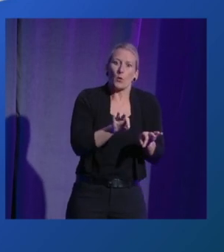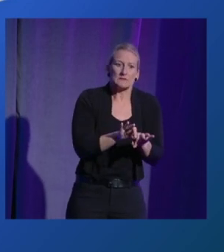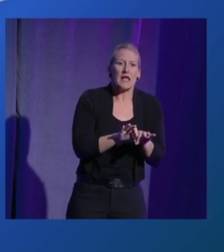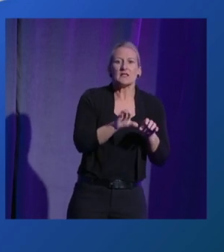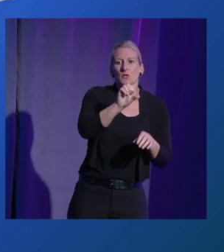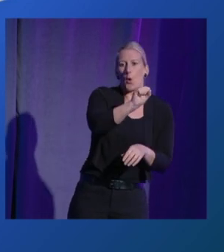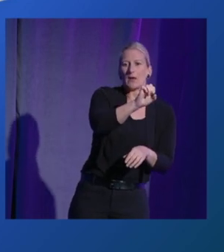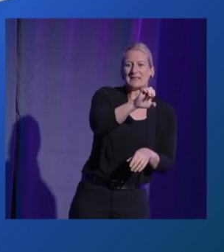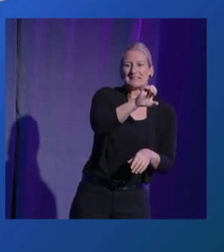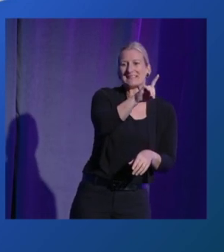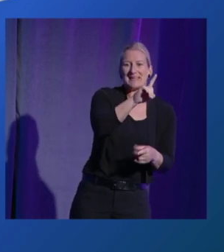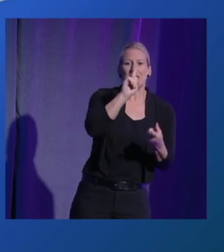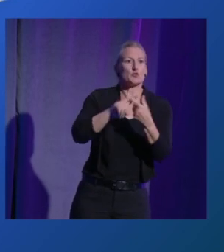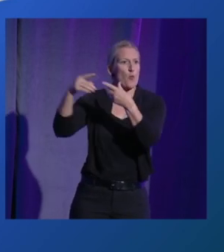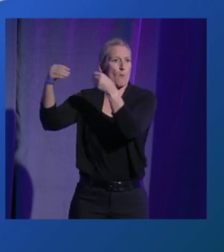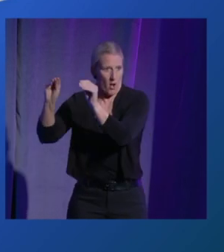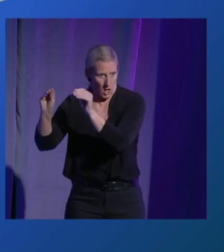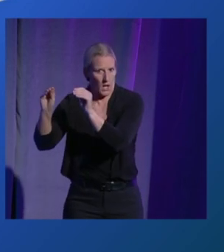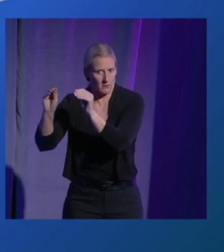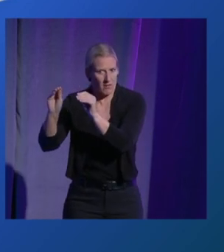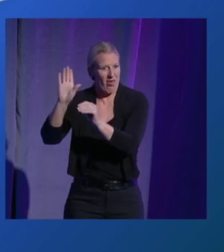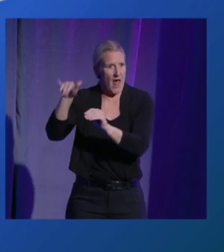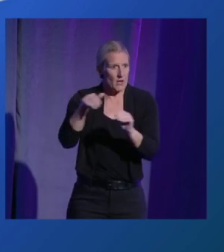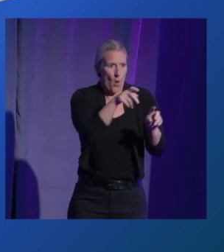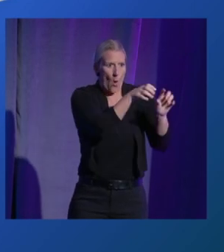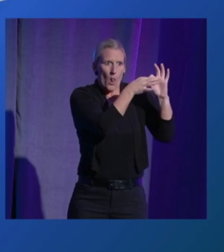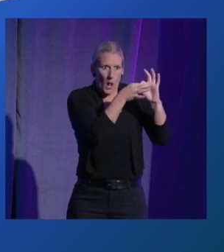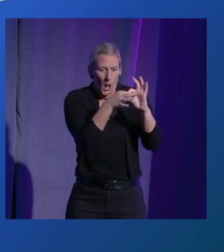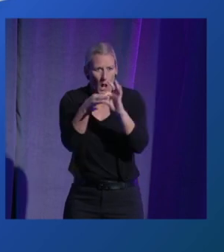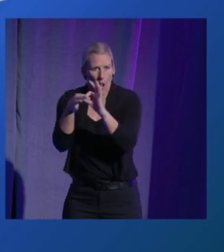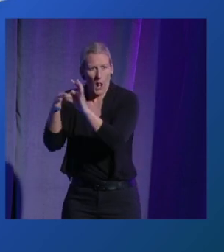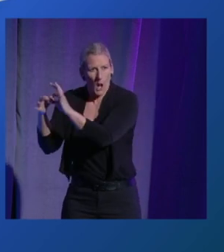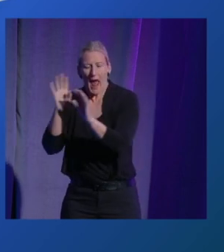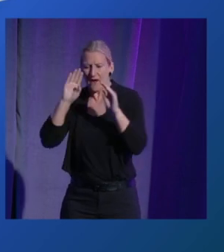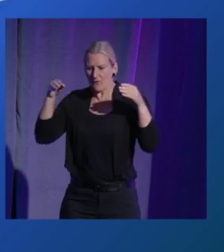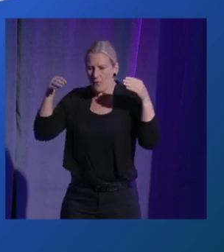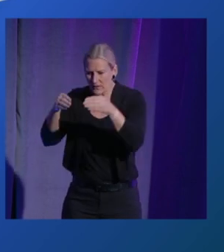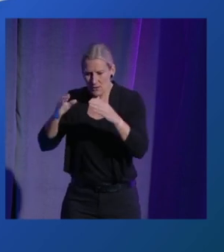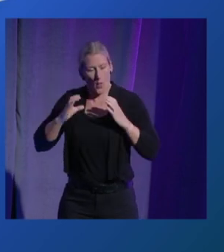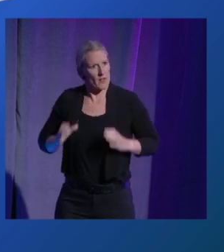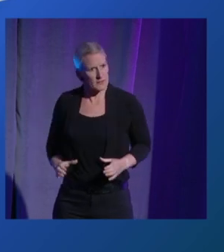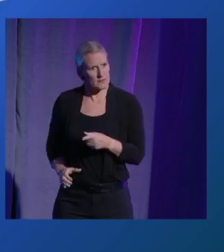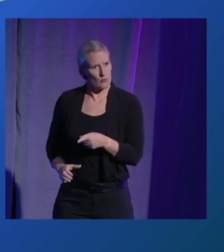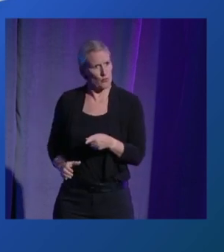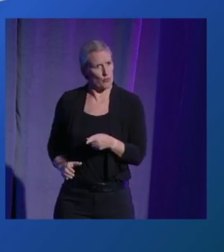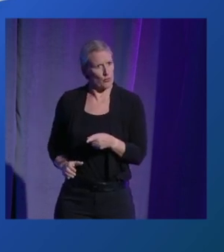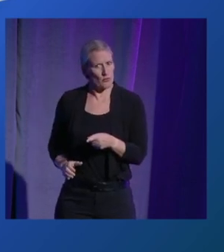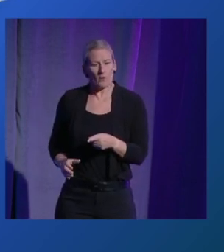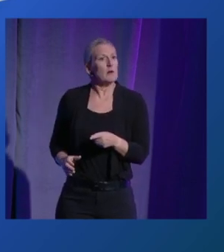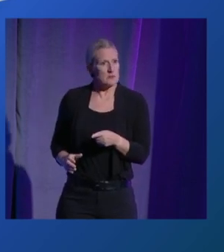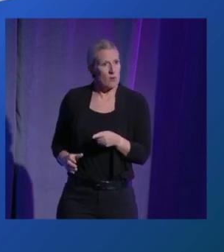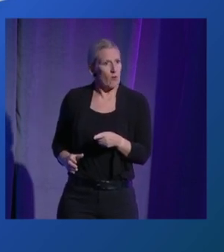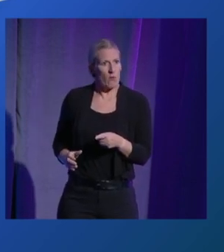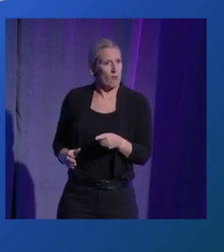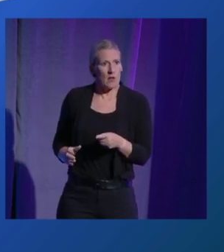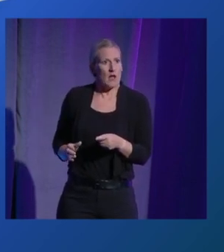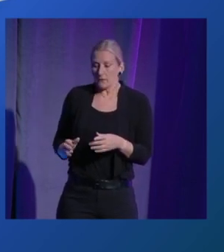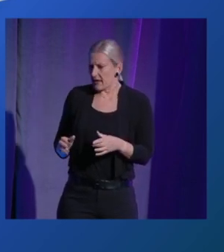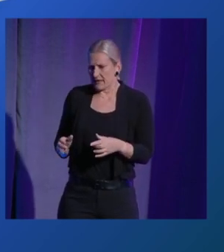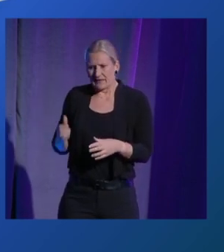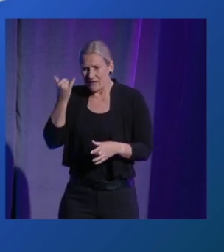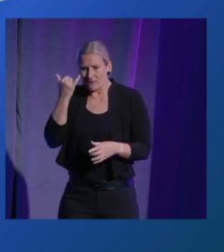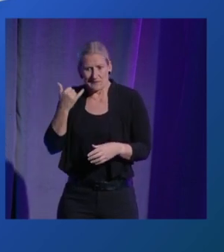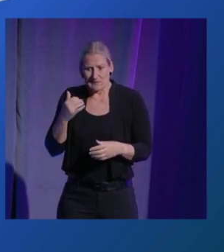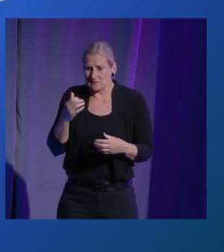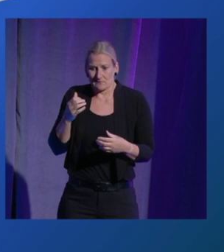Market and focusing on the customer whether the customer farmer Downstream supply chain